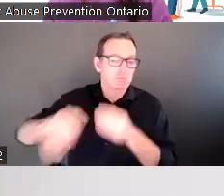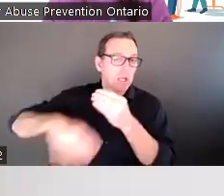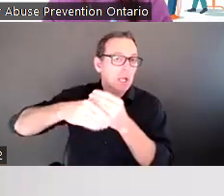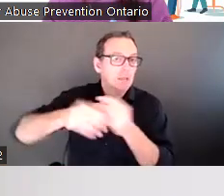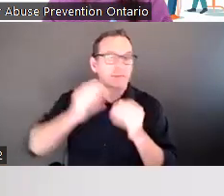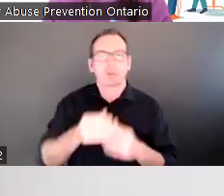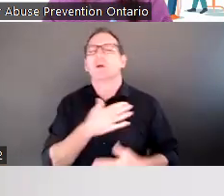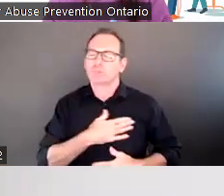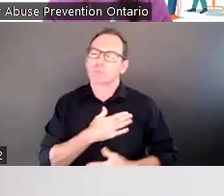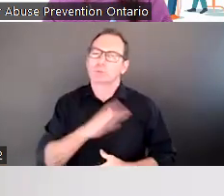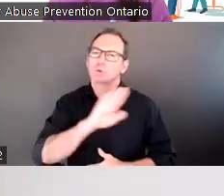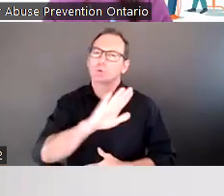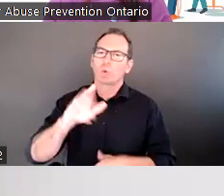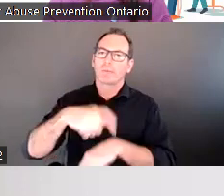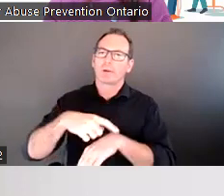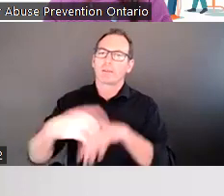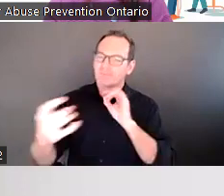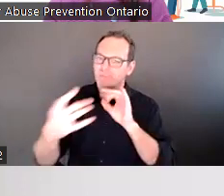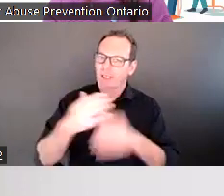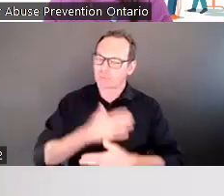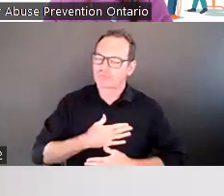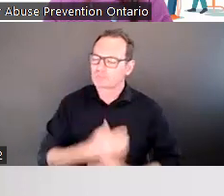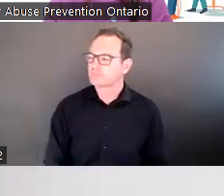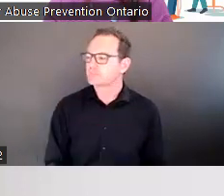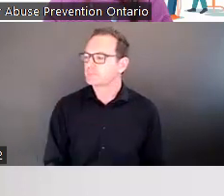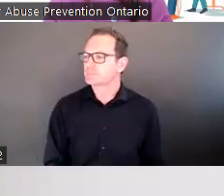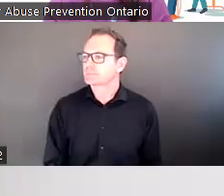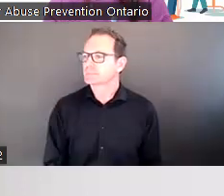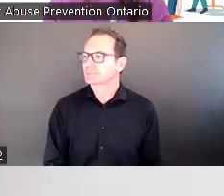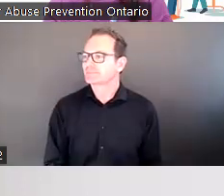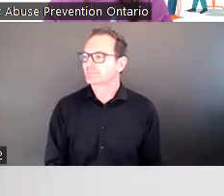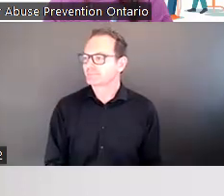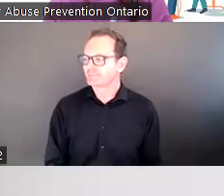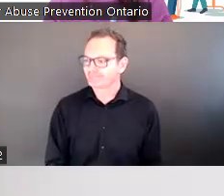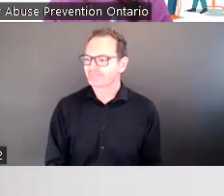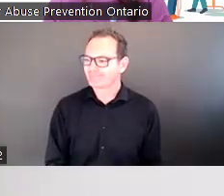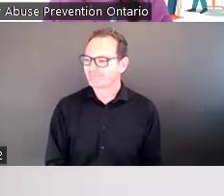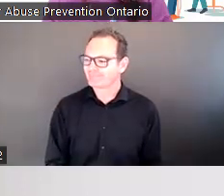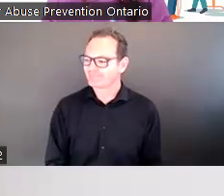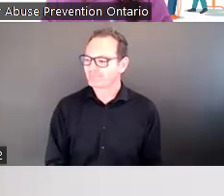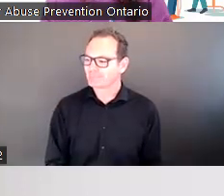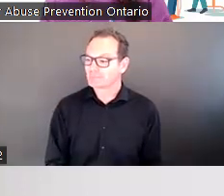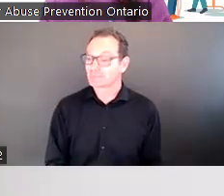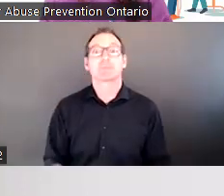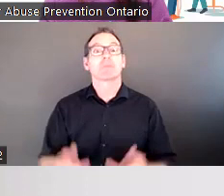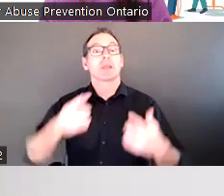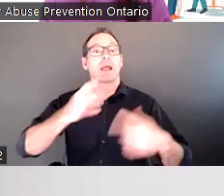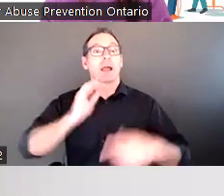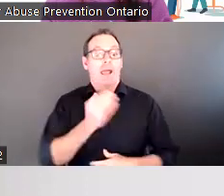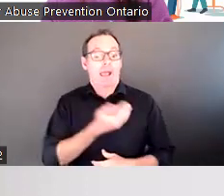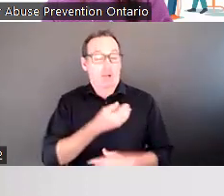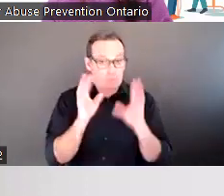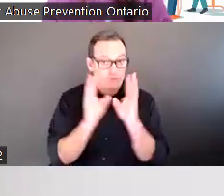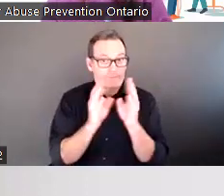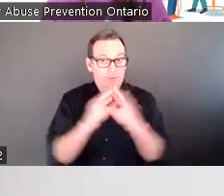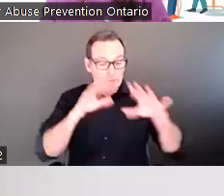that. And just indicating that, we are doing things beyond conferences and education that do